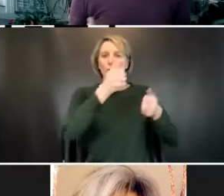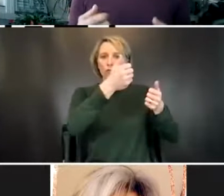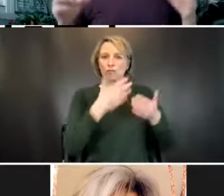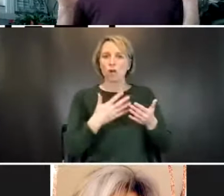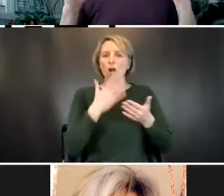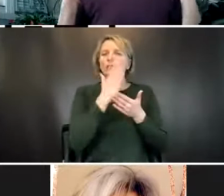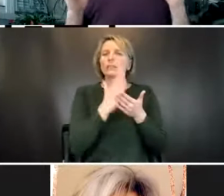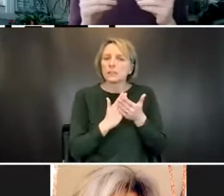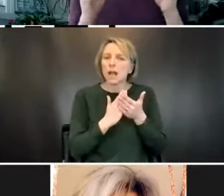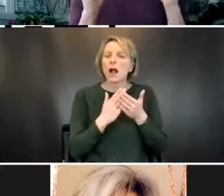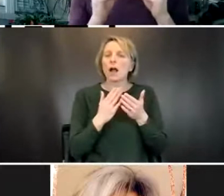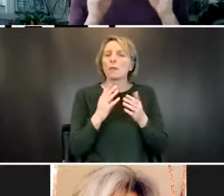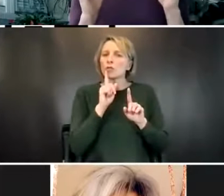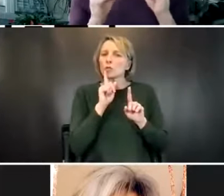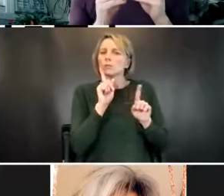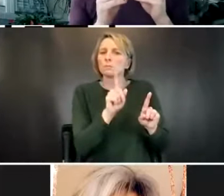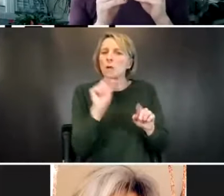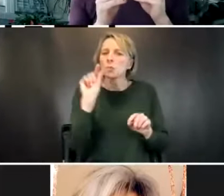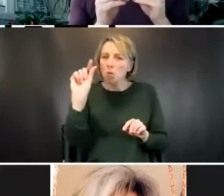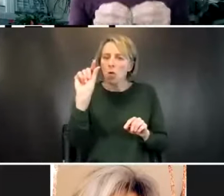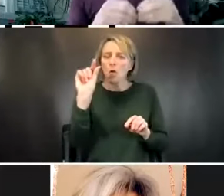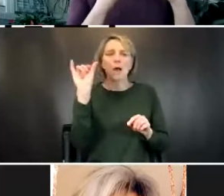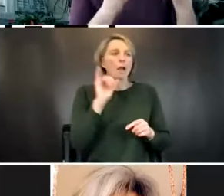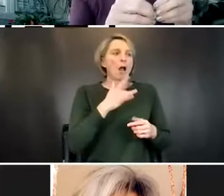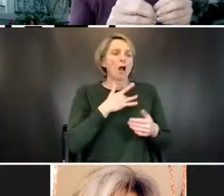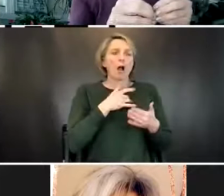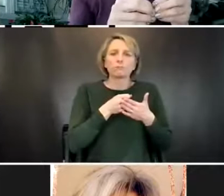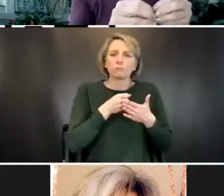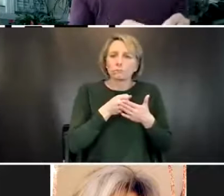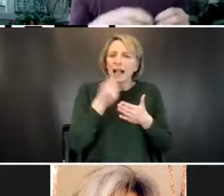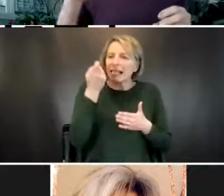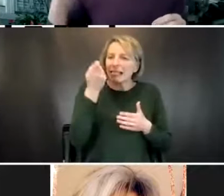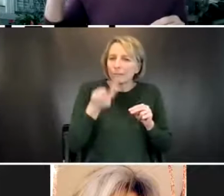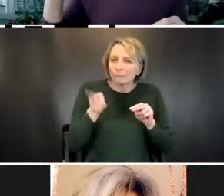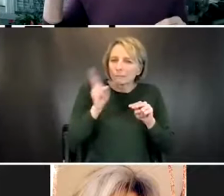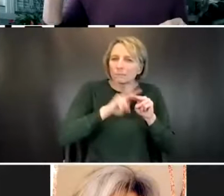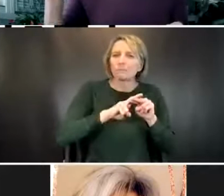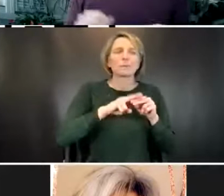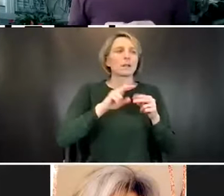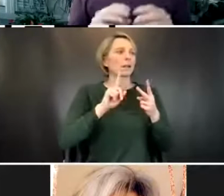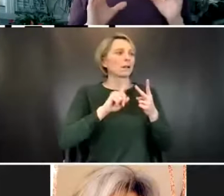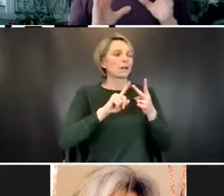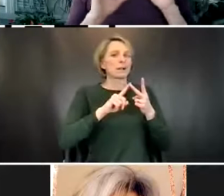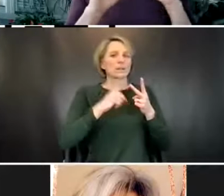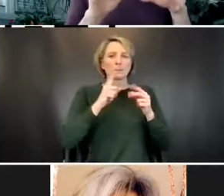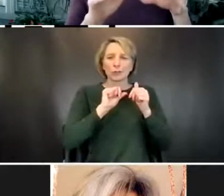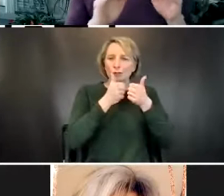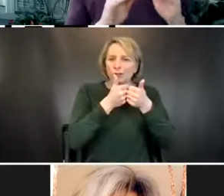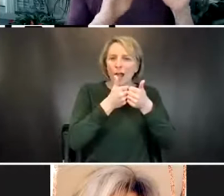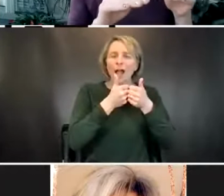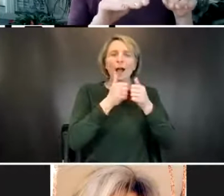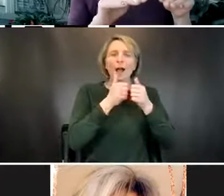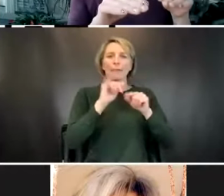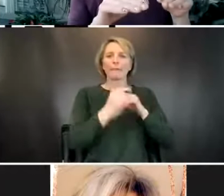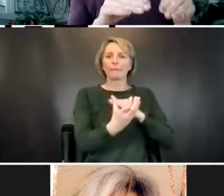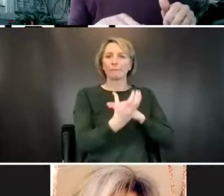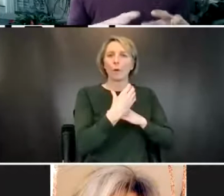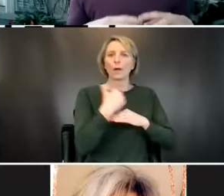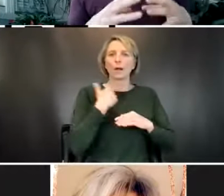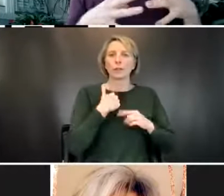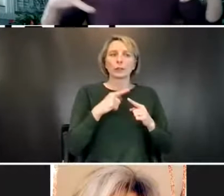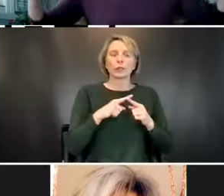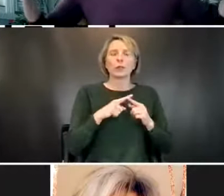thinking, and a desire to connect and collaborate. So that's that eustress. It's a little bit challenging, but it forces us out of our comfort zone